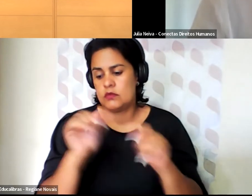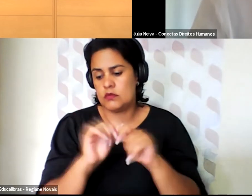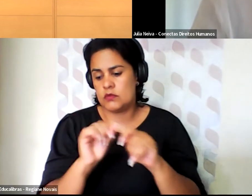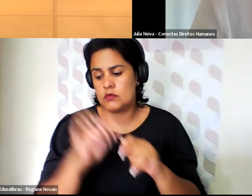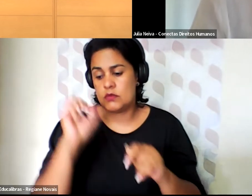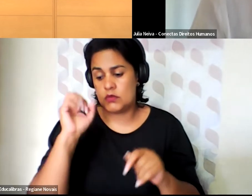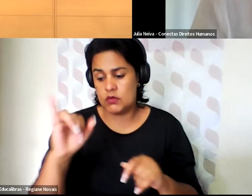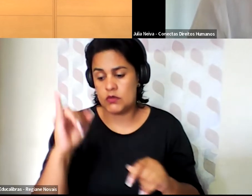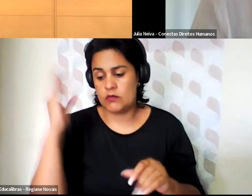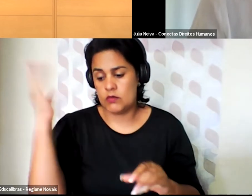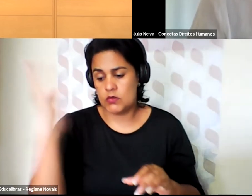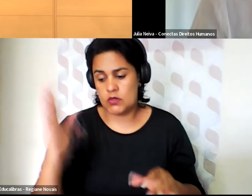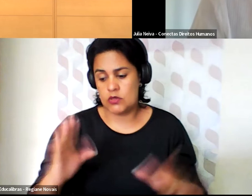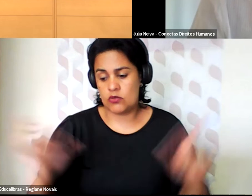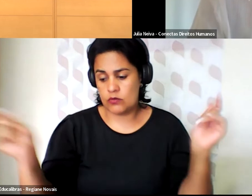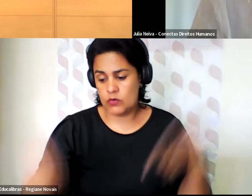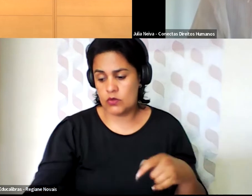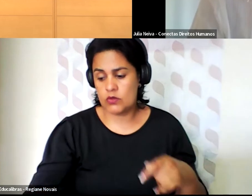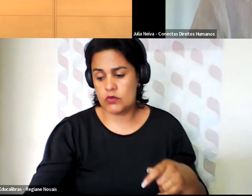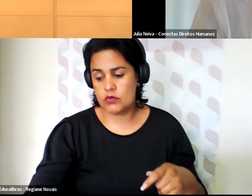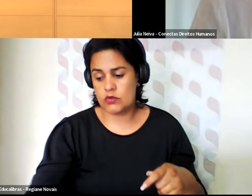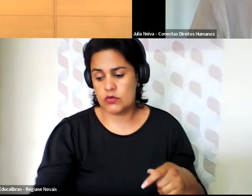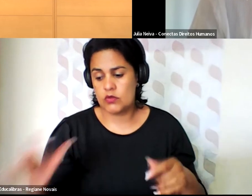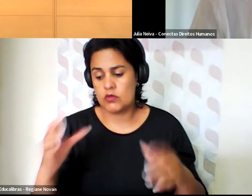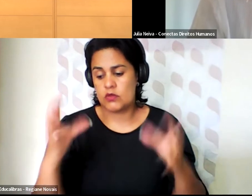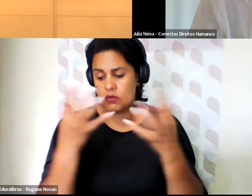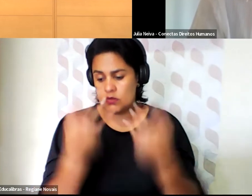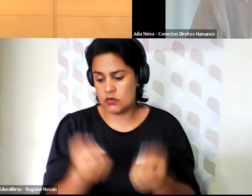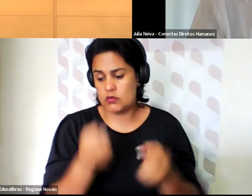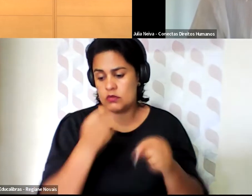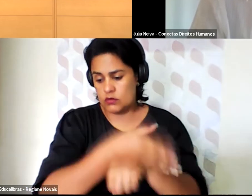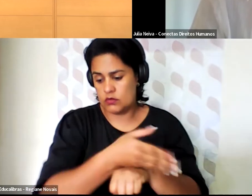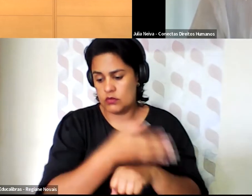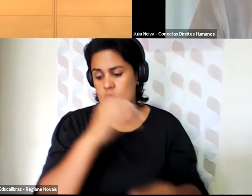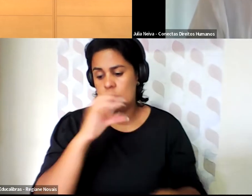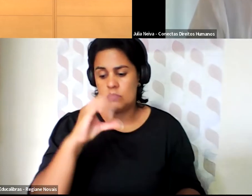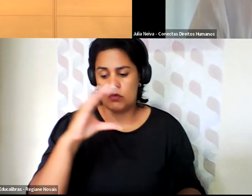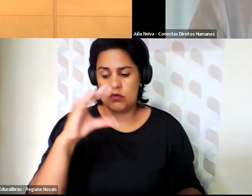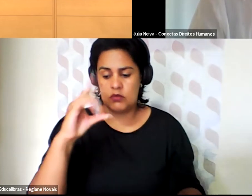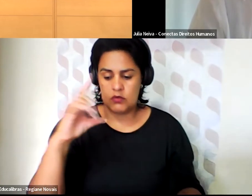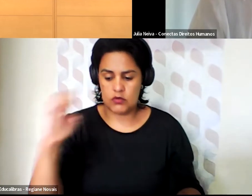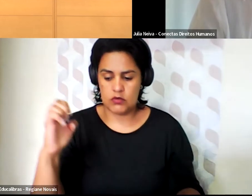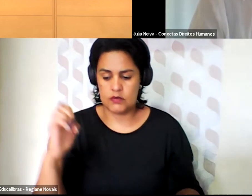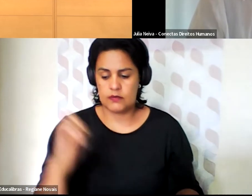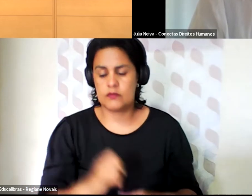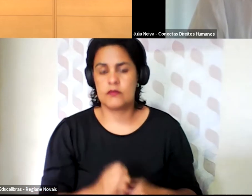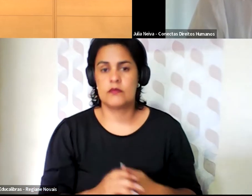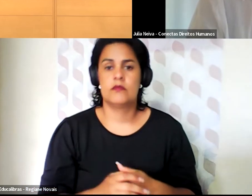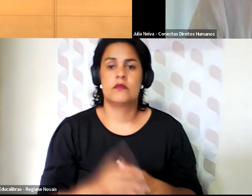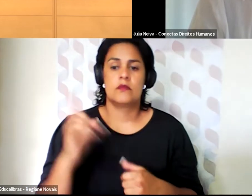it or not. But we can use this process to make sure that Brazil is going to